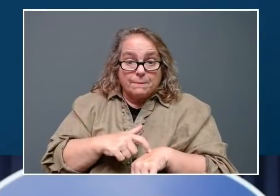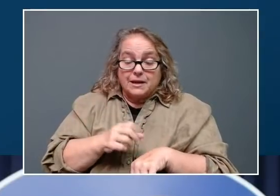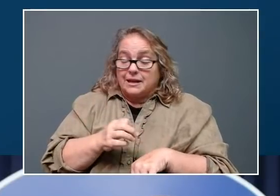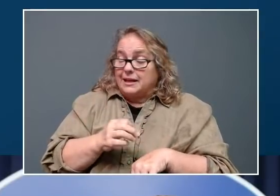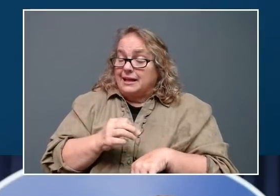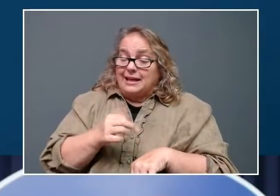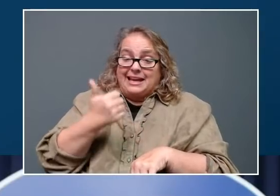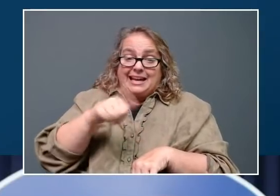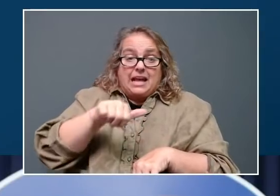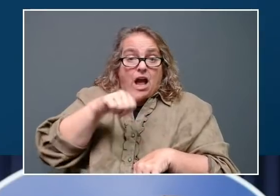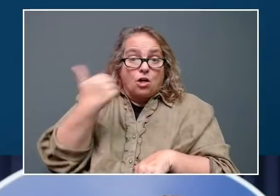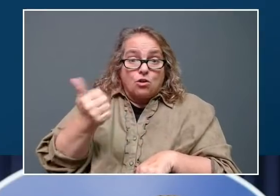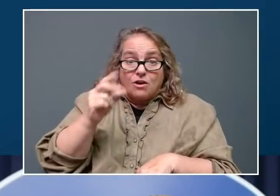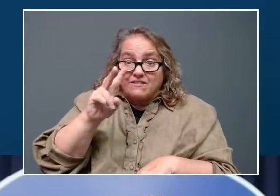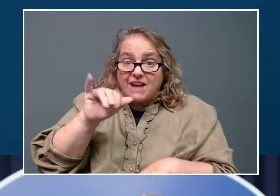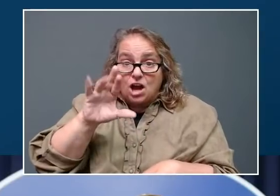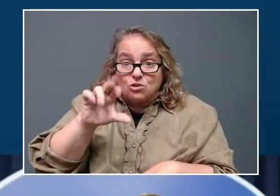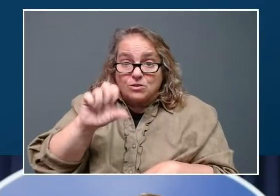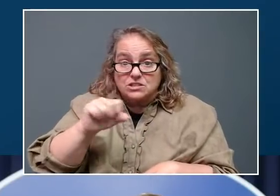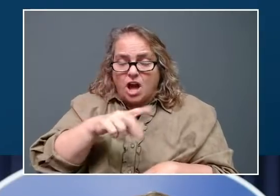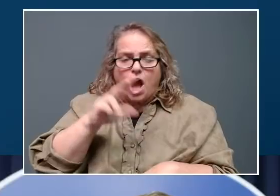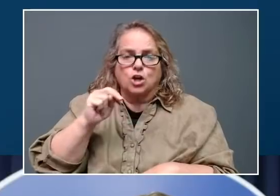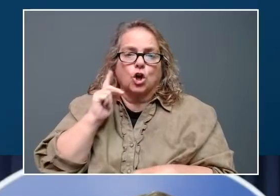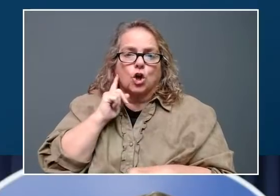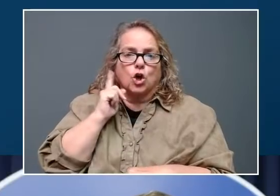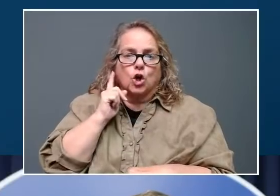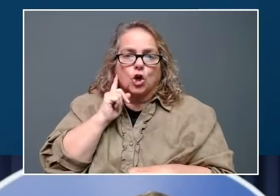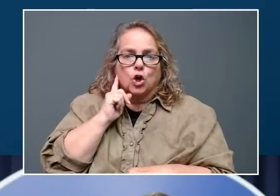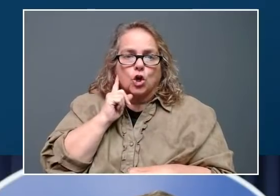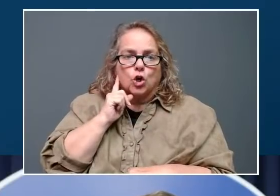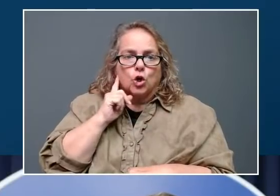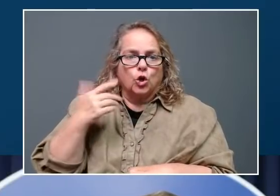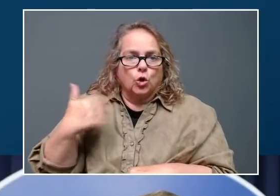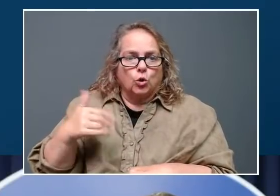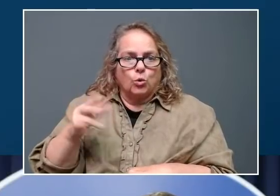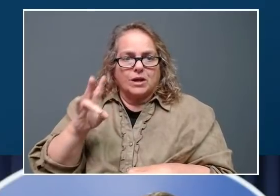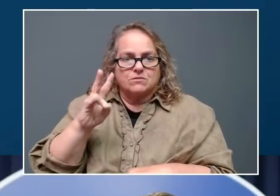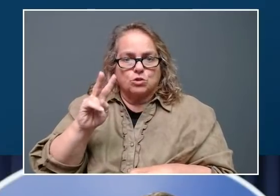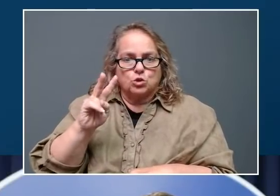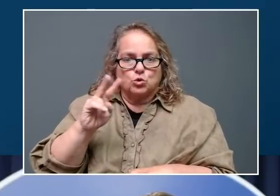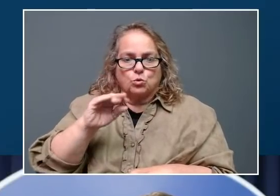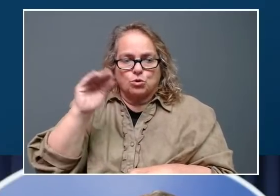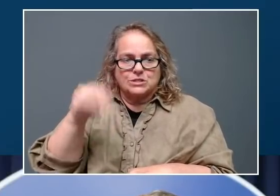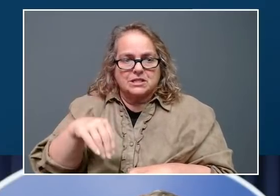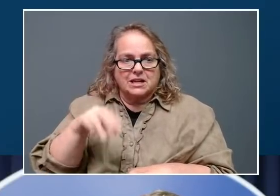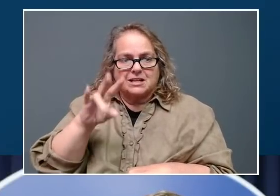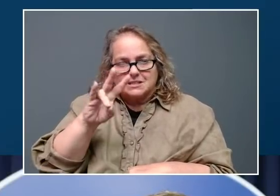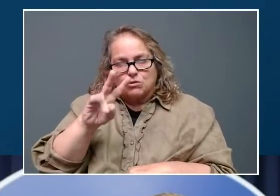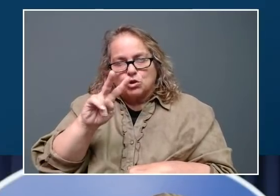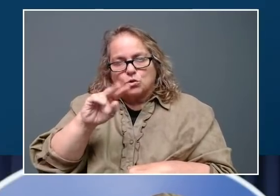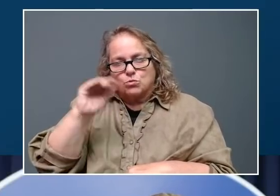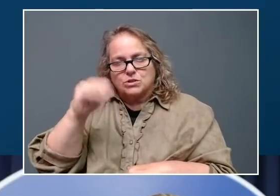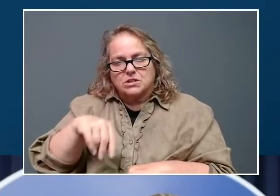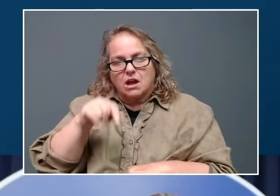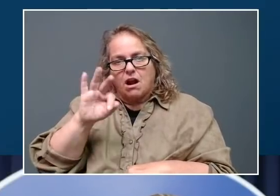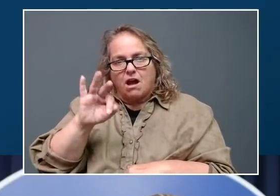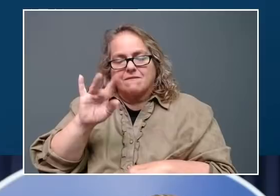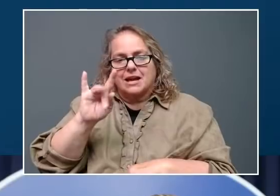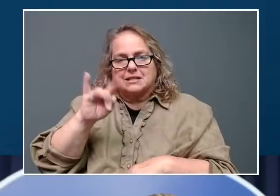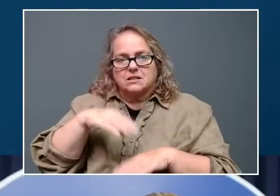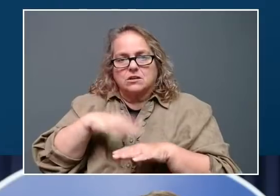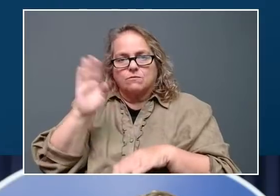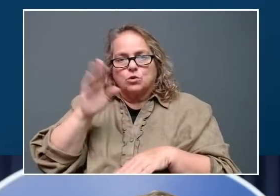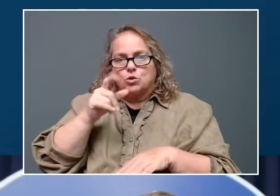virus, would be unheard of and would be an unparalleled success. 72% of everybody who can make their own healthcare